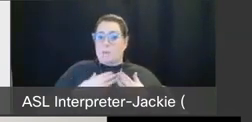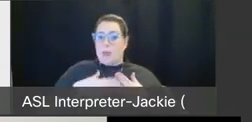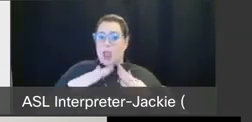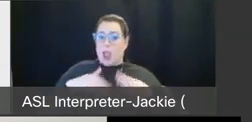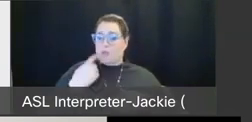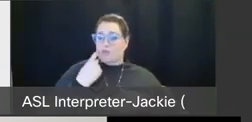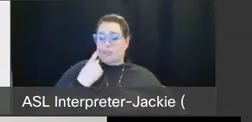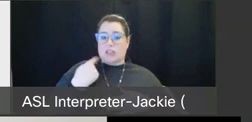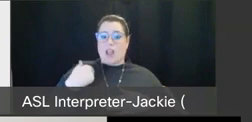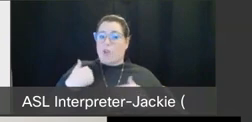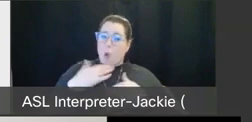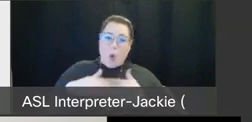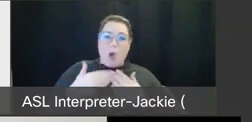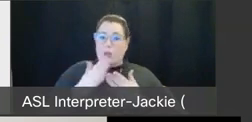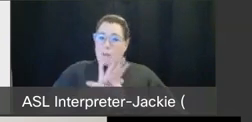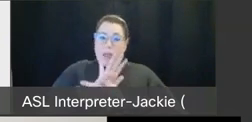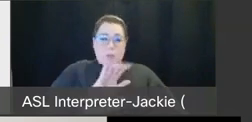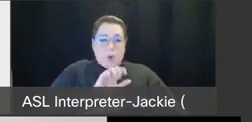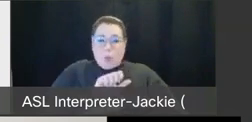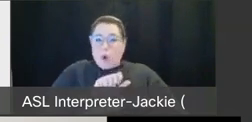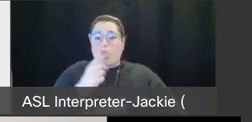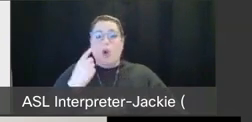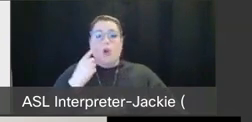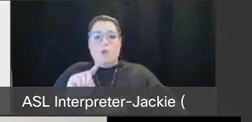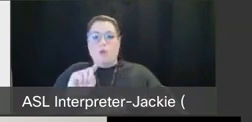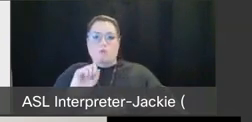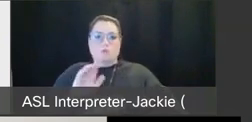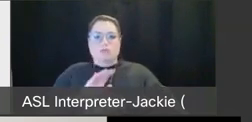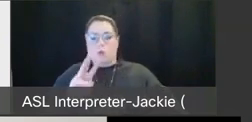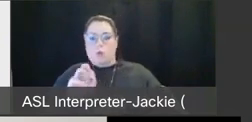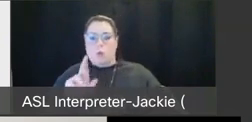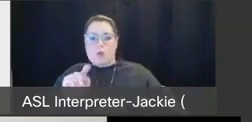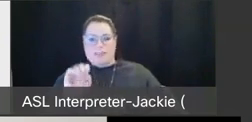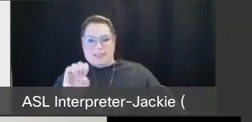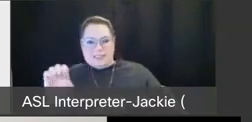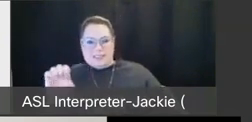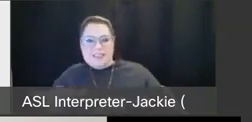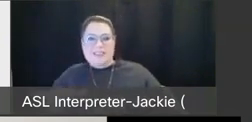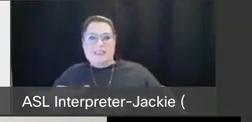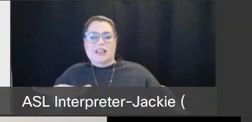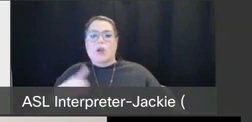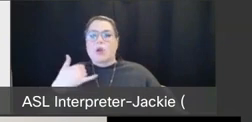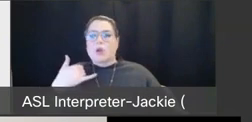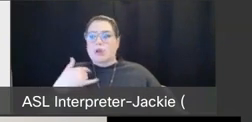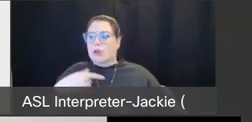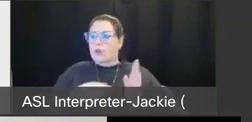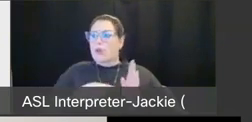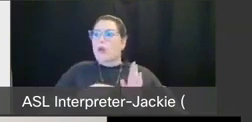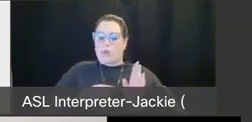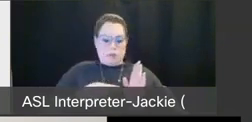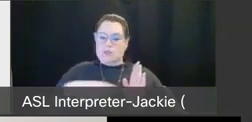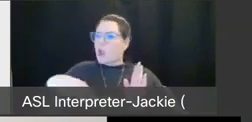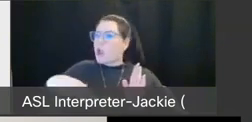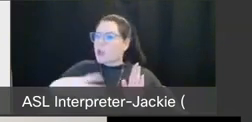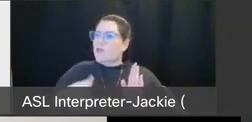of the underlayment on, yet the contract clearly specified it needed to be in there. And we were able to take that contract and make